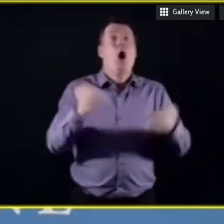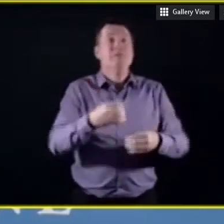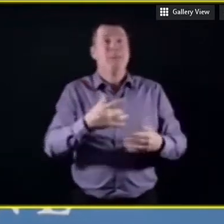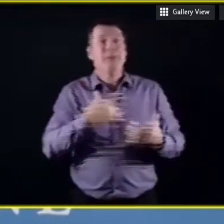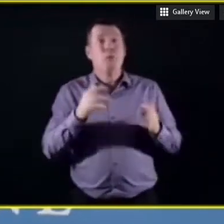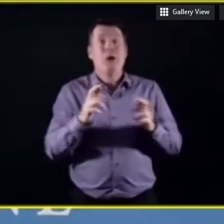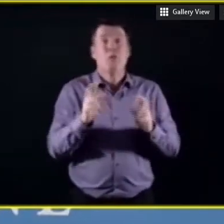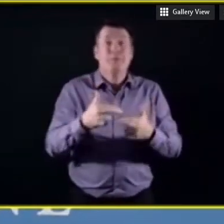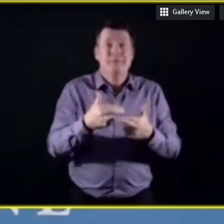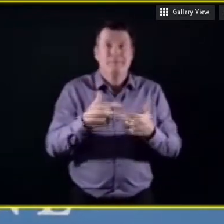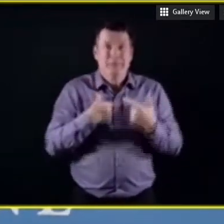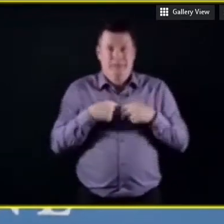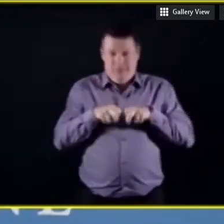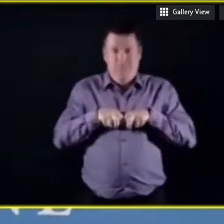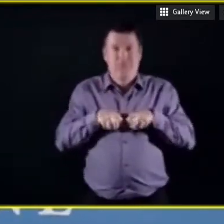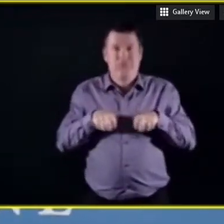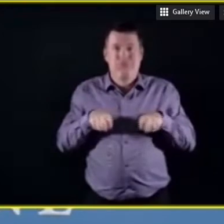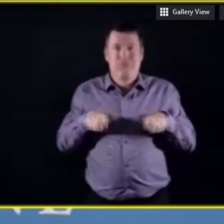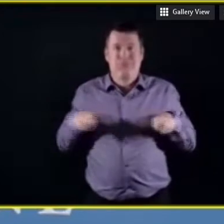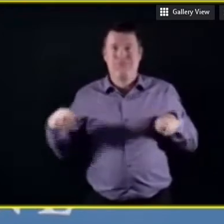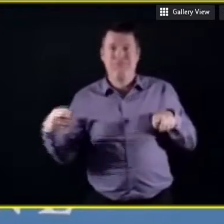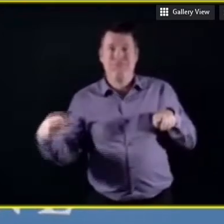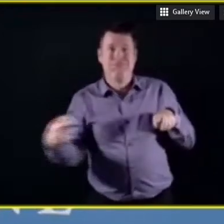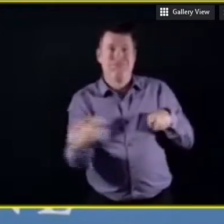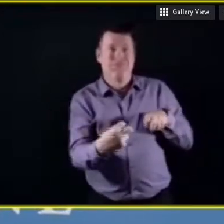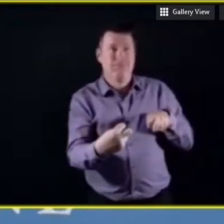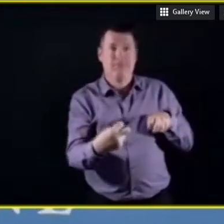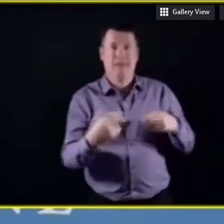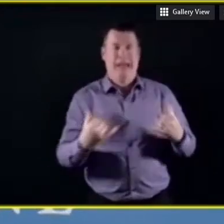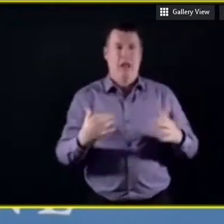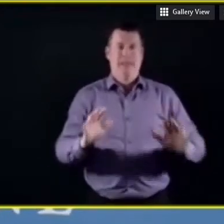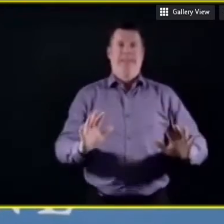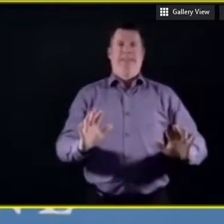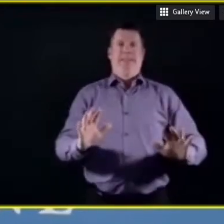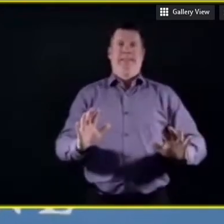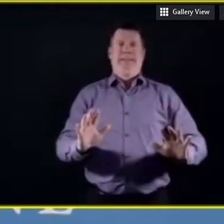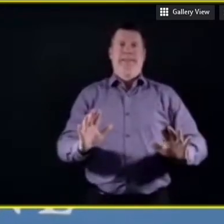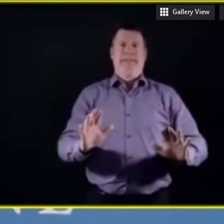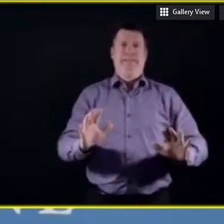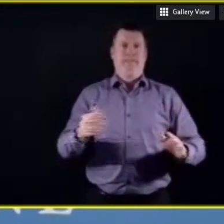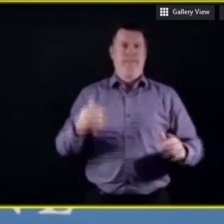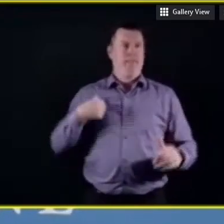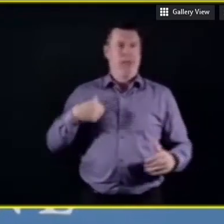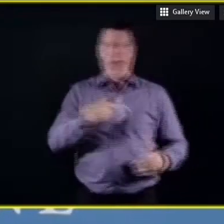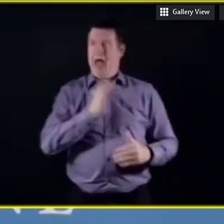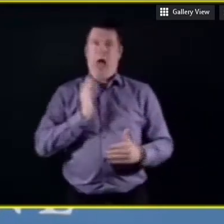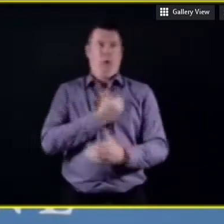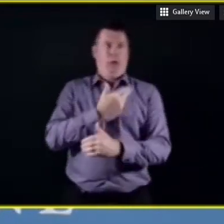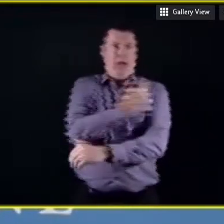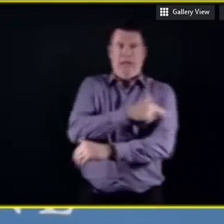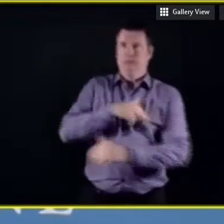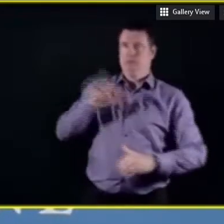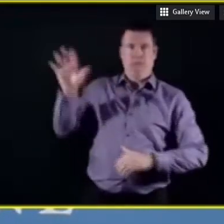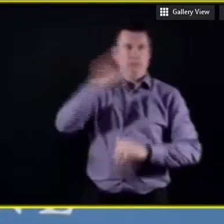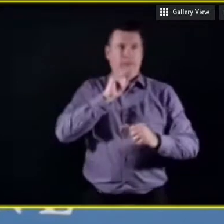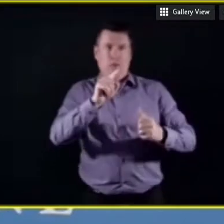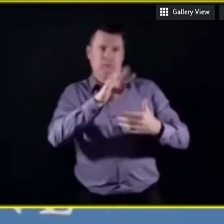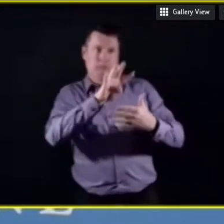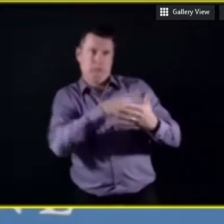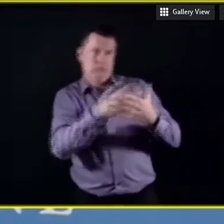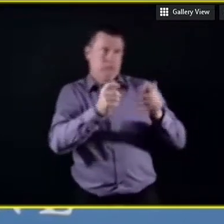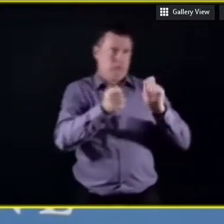with patients. We don't think that's going away. Many patients like the convenience. We're finding that many issues, such